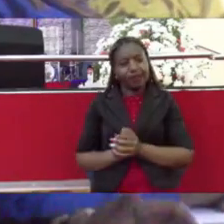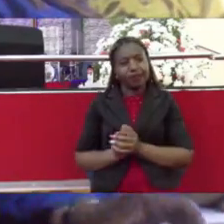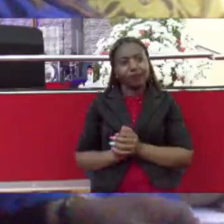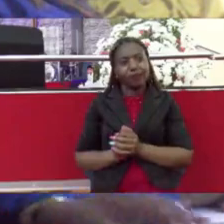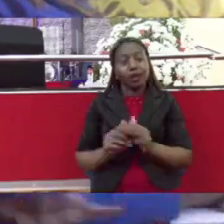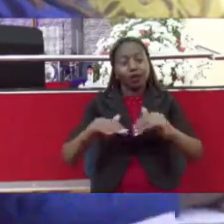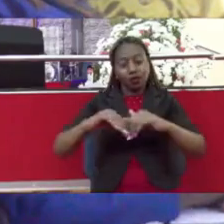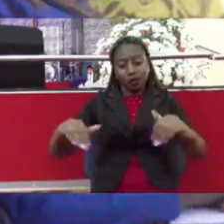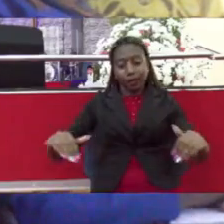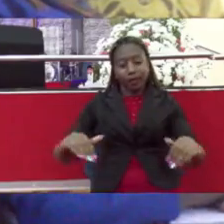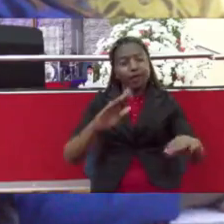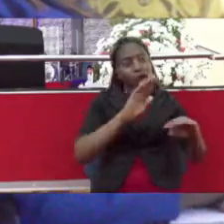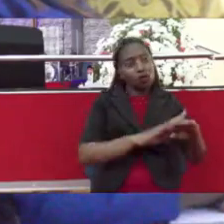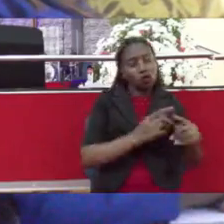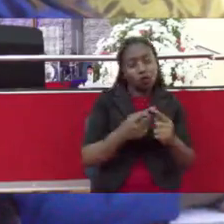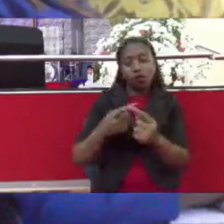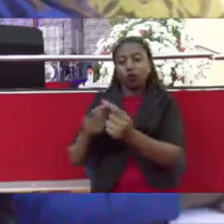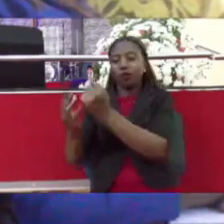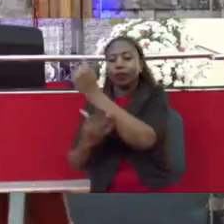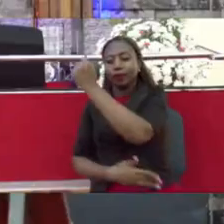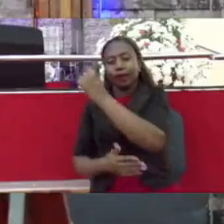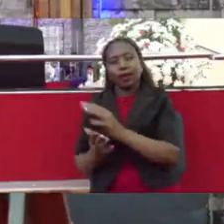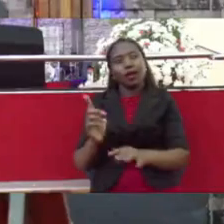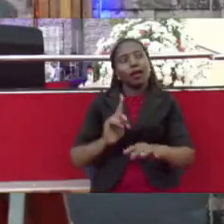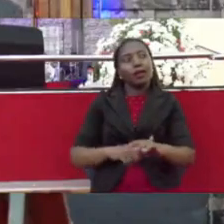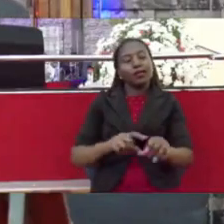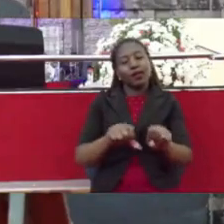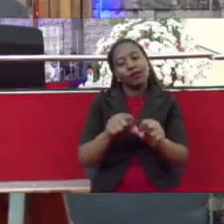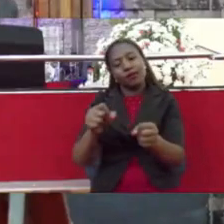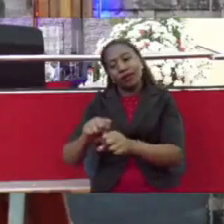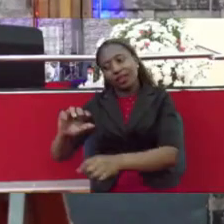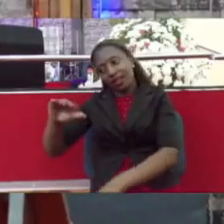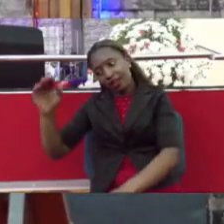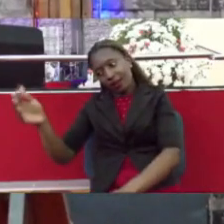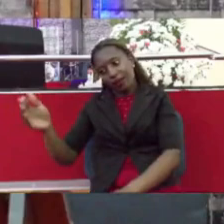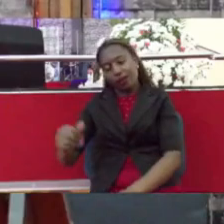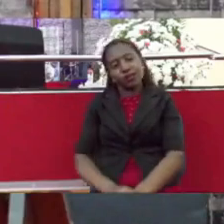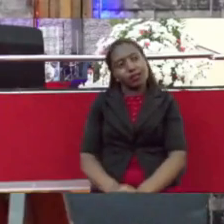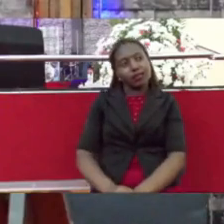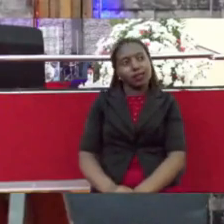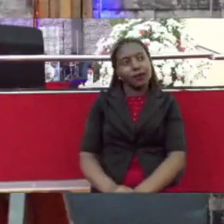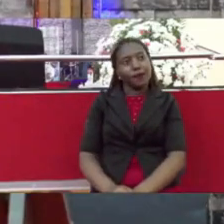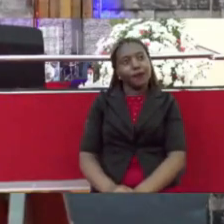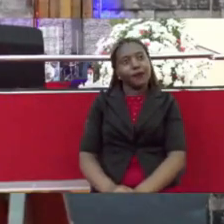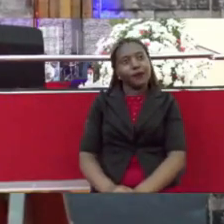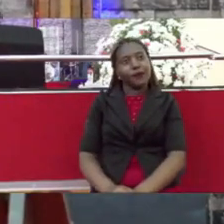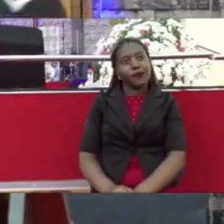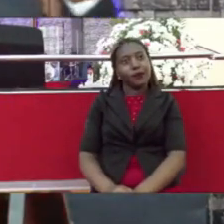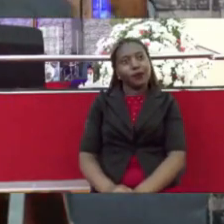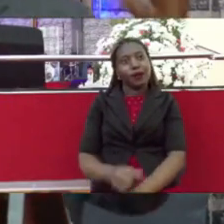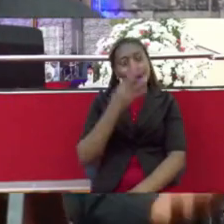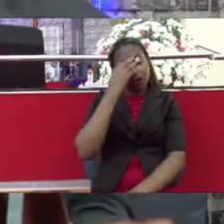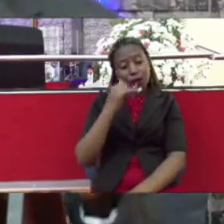separate the good from the bad in our threshed mountains. Kuondoa mazuri na mabaya kutoka kwa milima ambayo imeweza kuletwa chini. Because as we